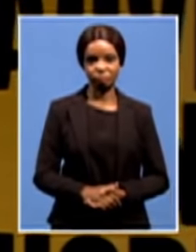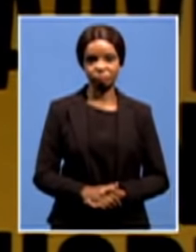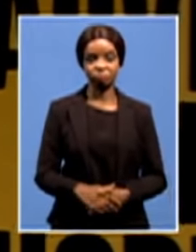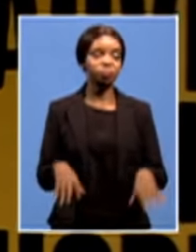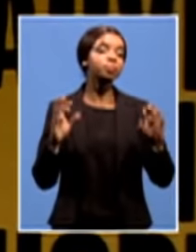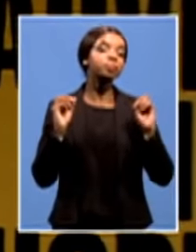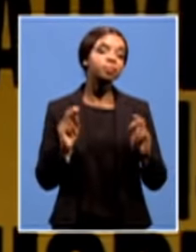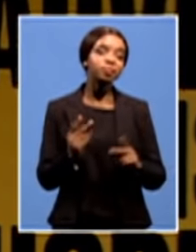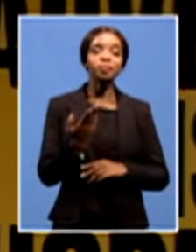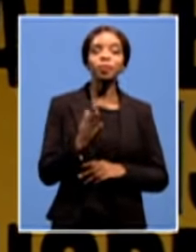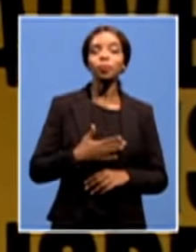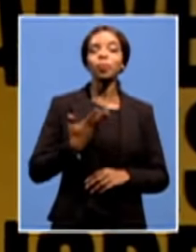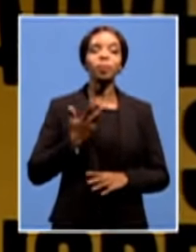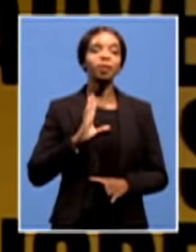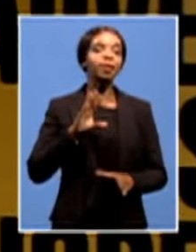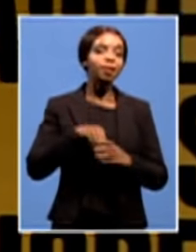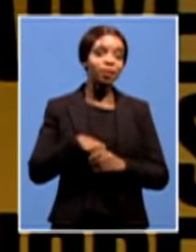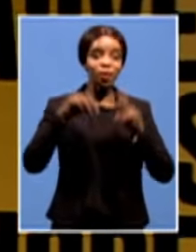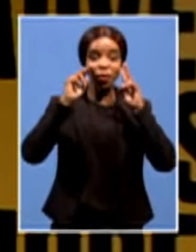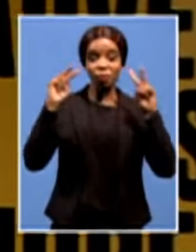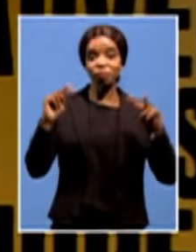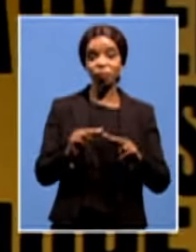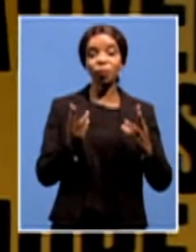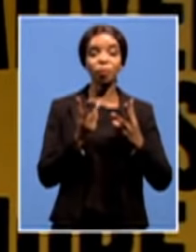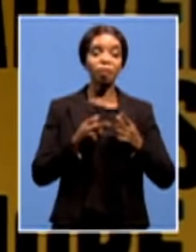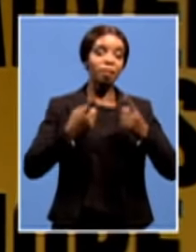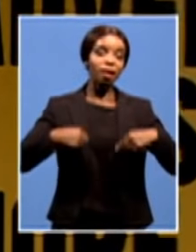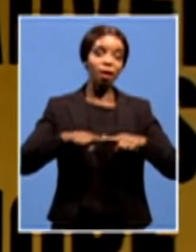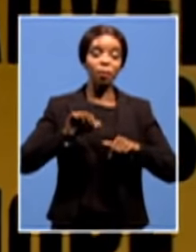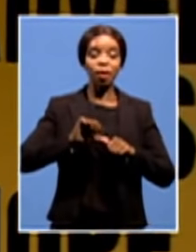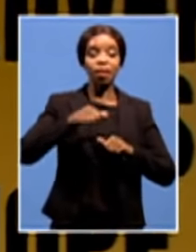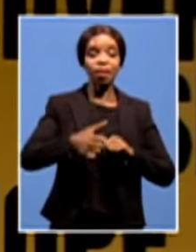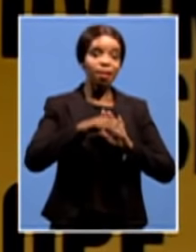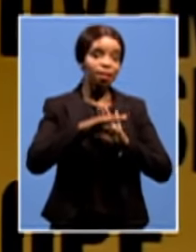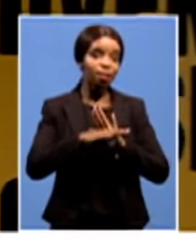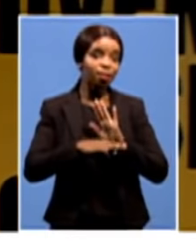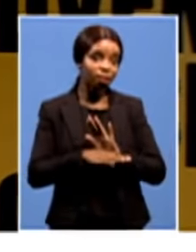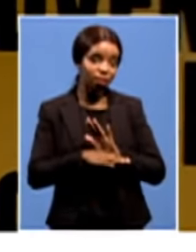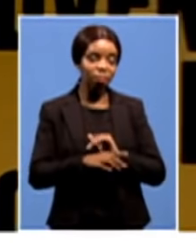part of The People's View in our next show, send us an email to